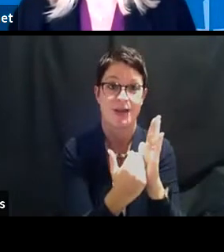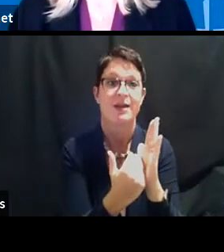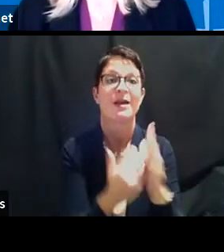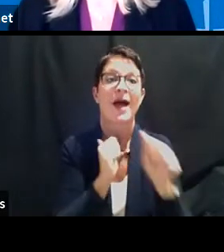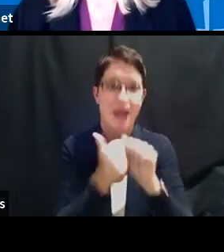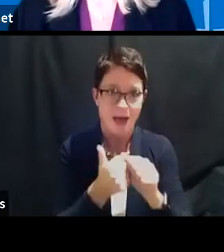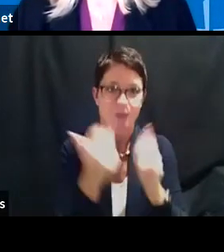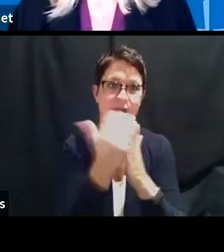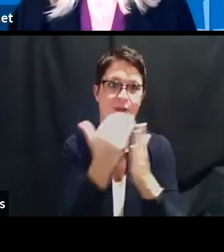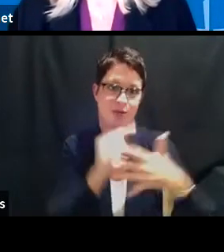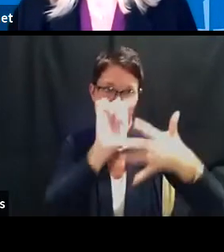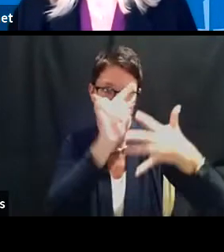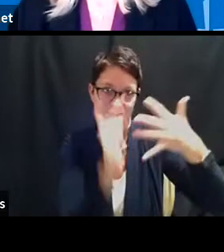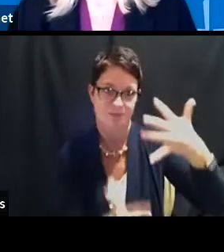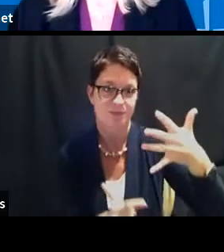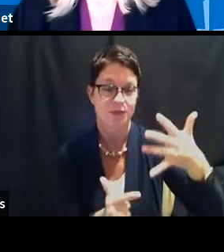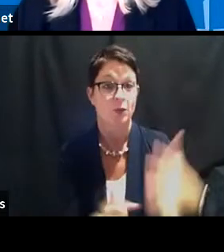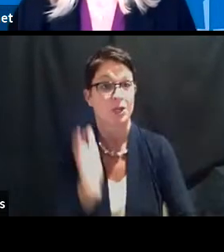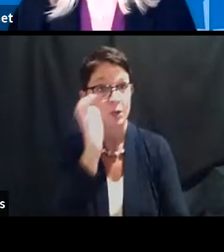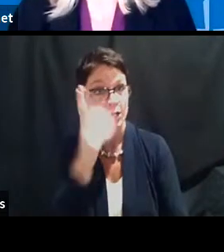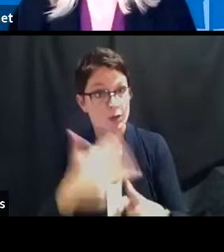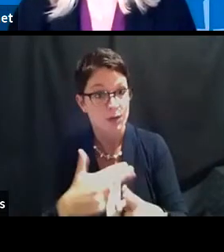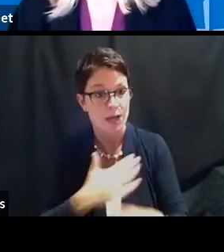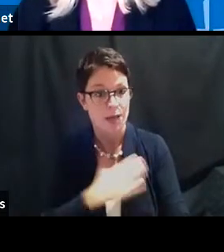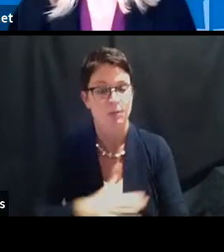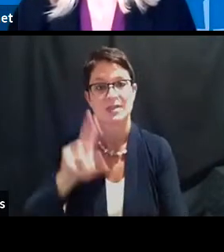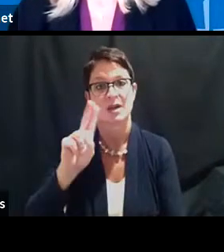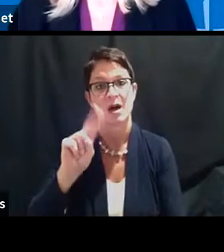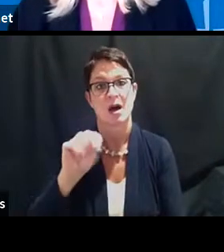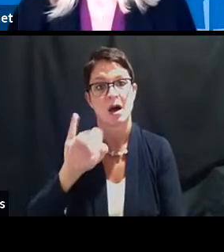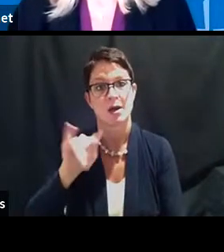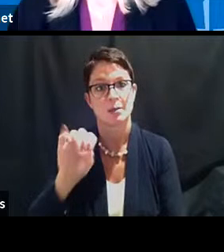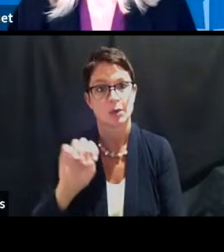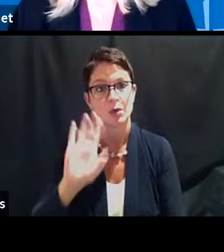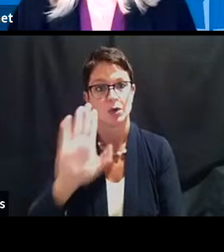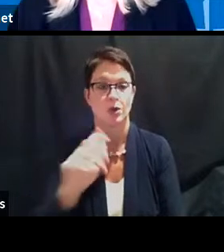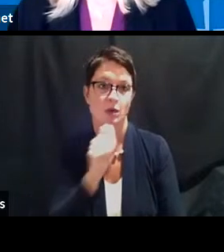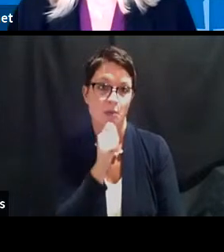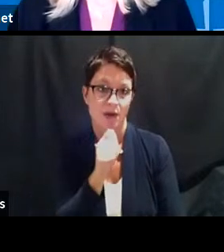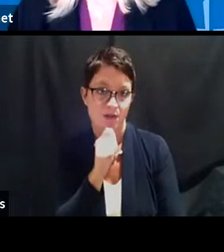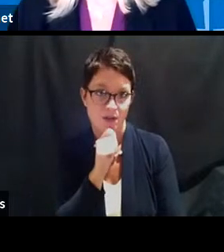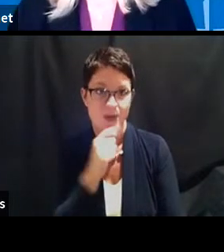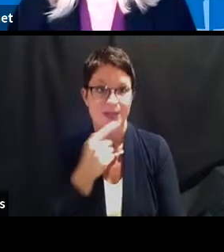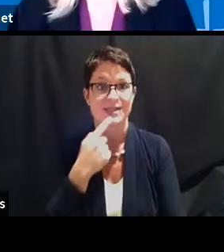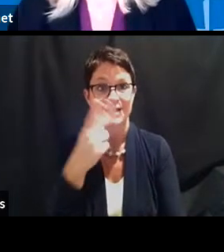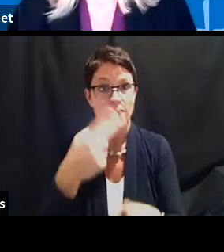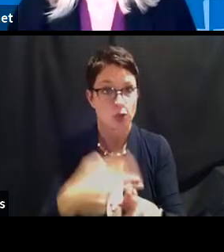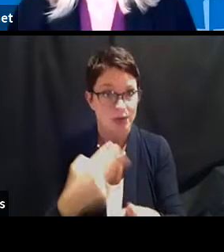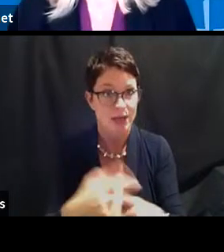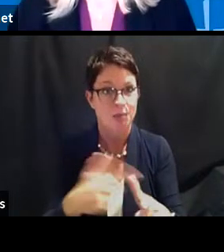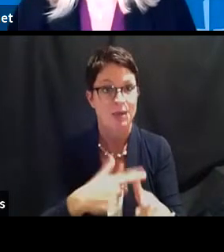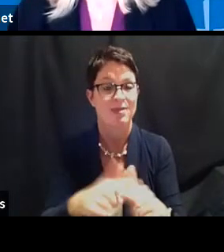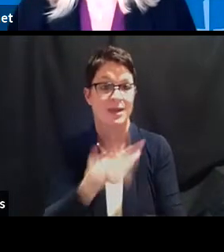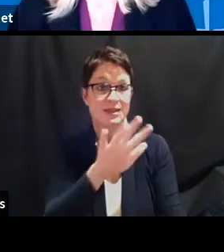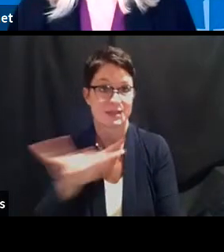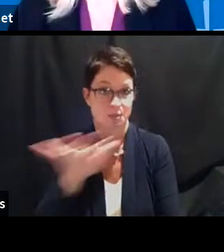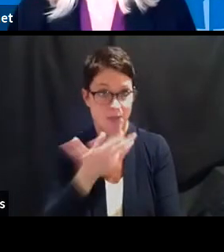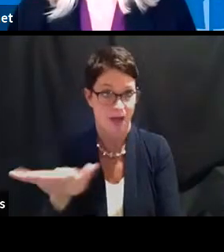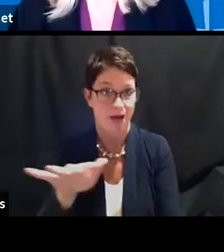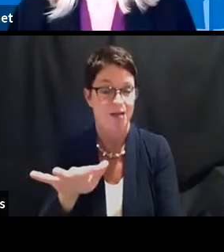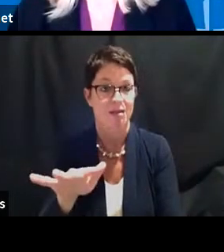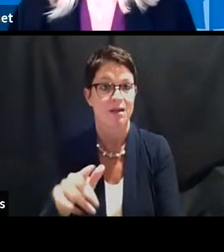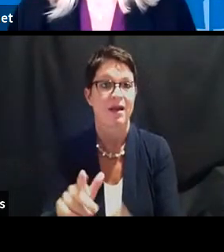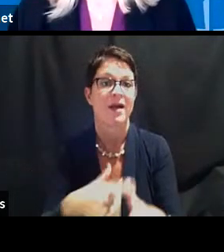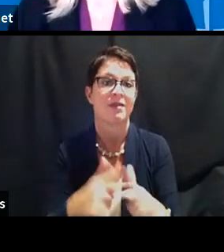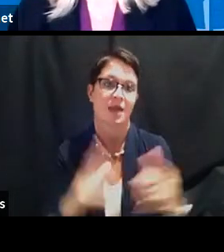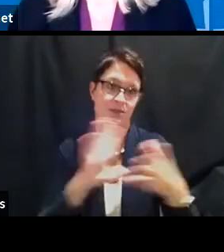they have registered. So when I state your name, please unmute your microphone, state your name, and then spell it for the stenographer, and then continue